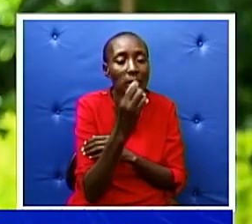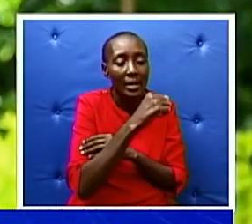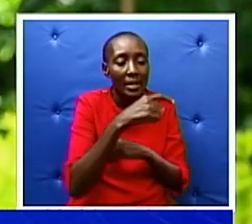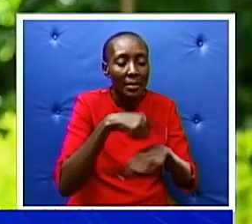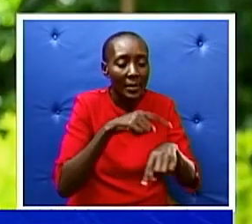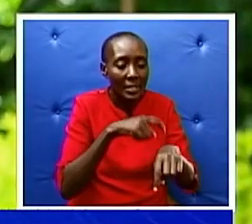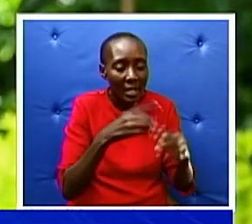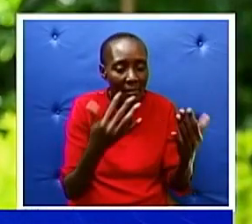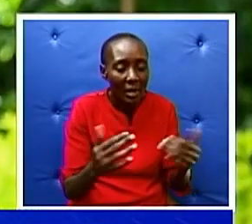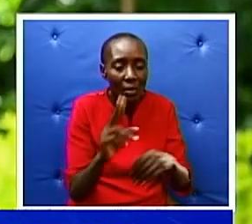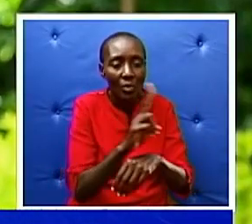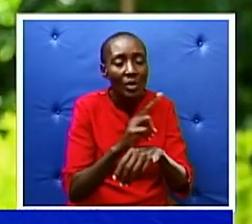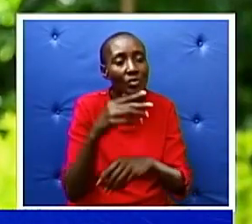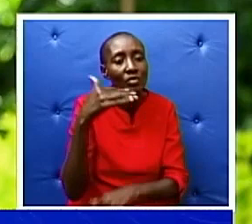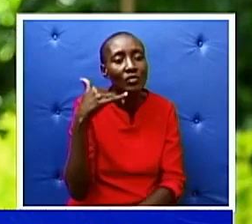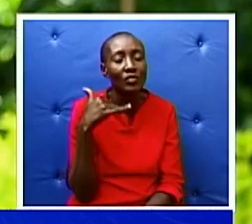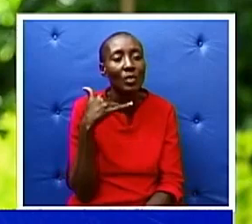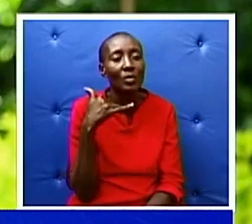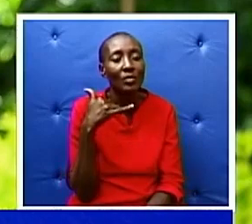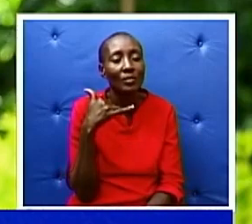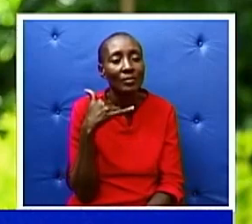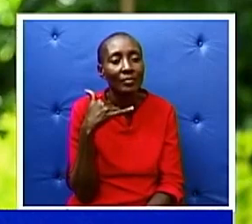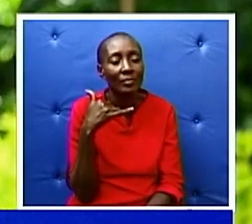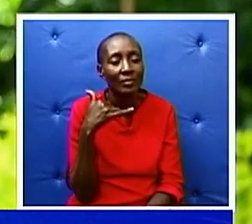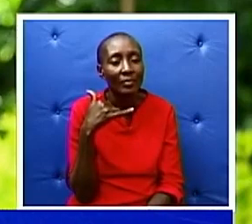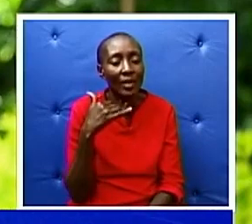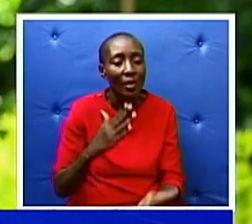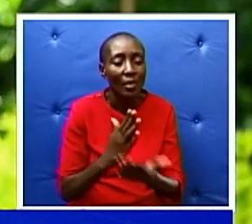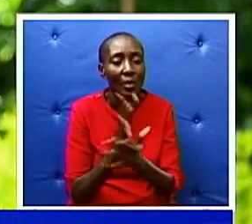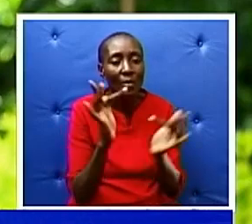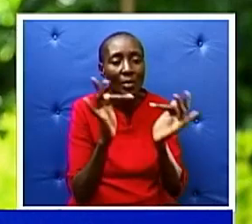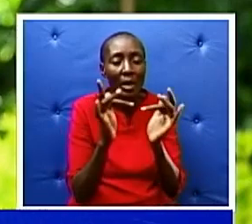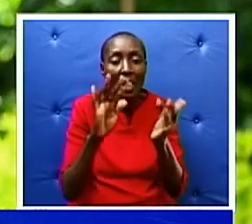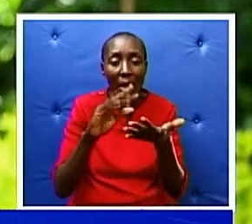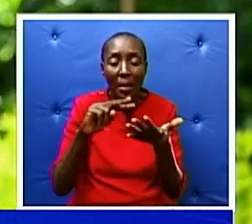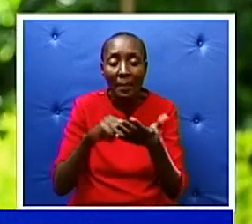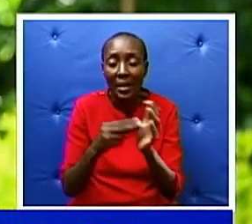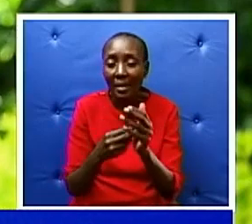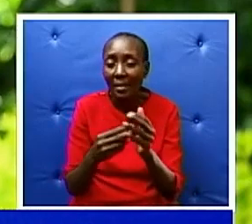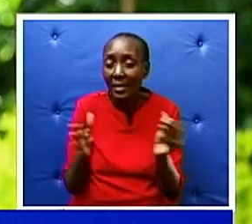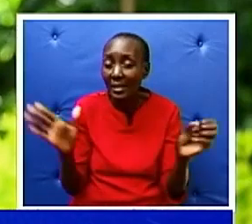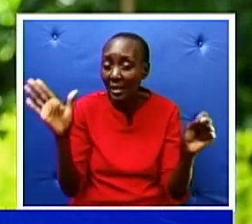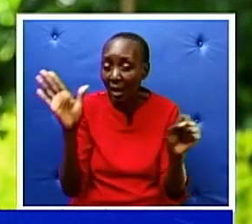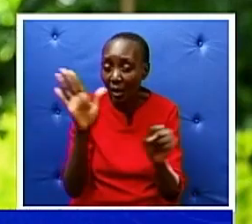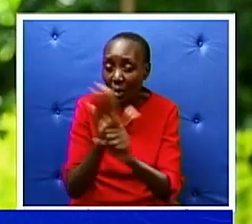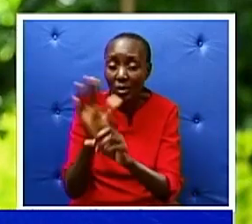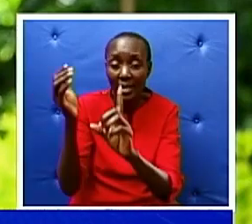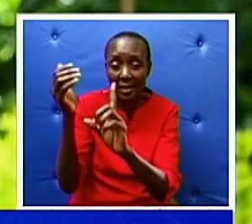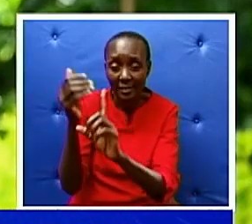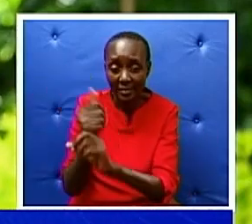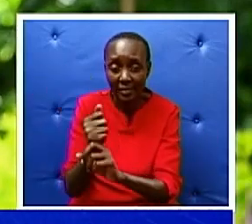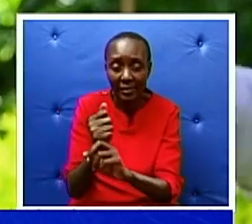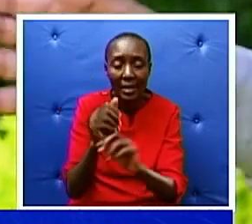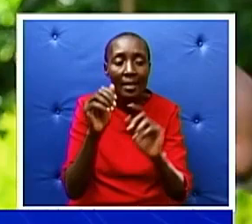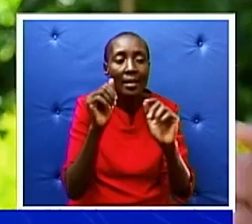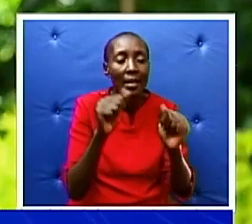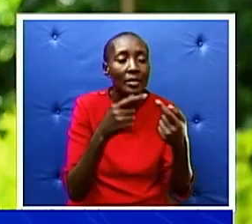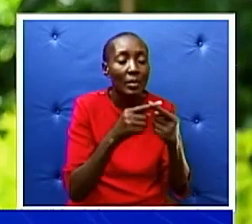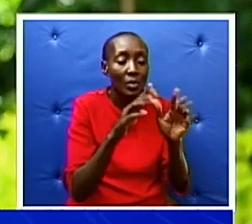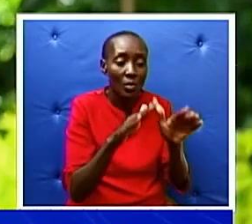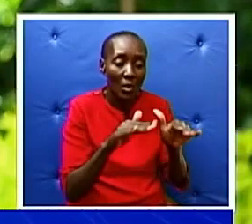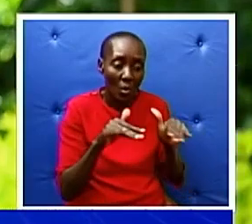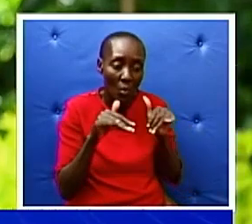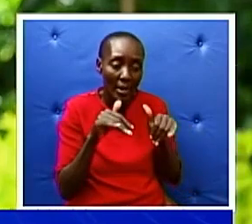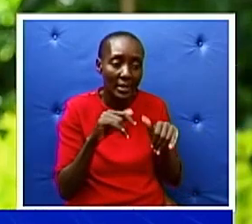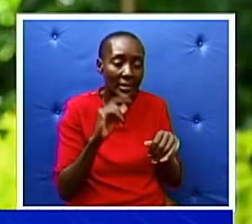the comfort of just a website. So there are many things to say. Yeah, there are so many things to say in his legacy. Yeah, but okay. We have to wait for him to finish and say,